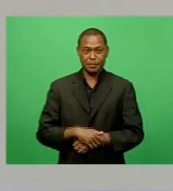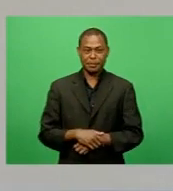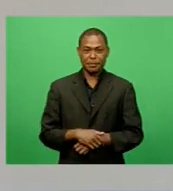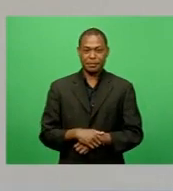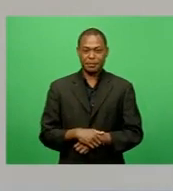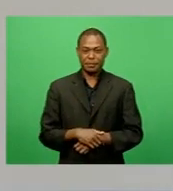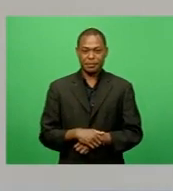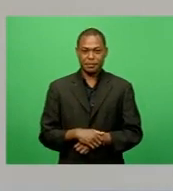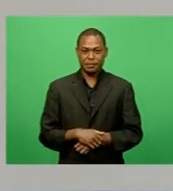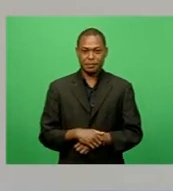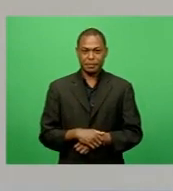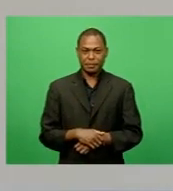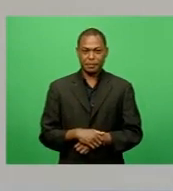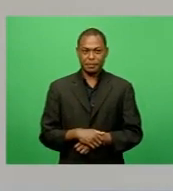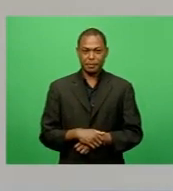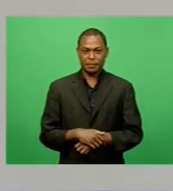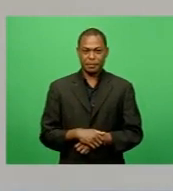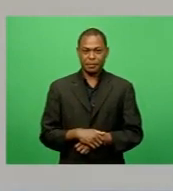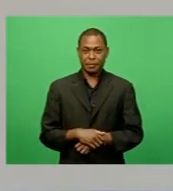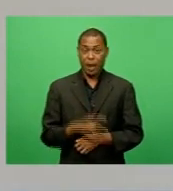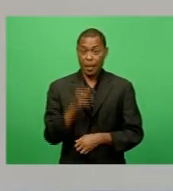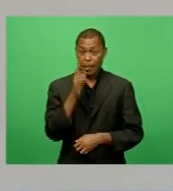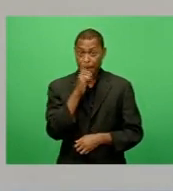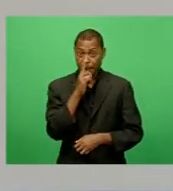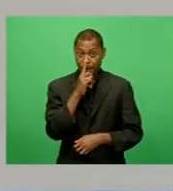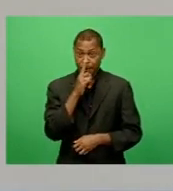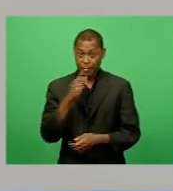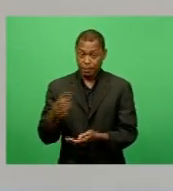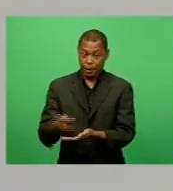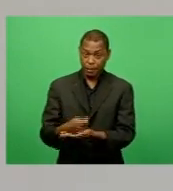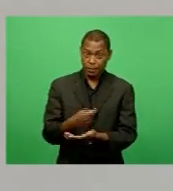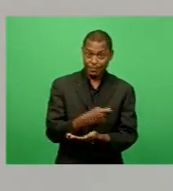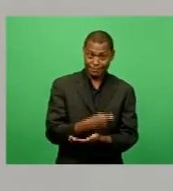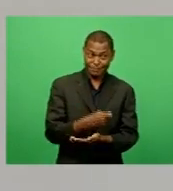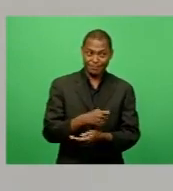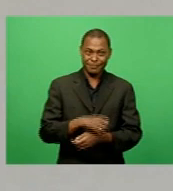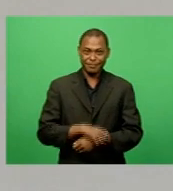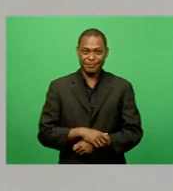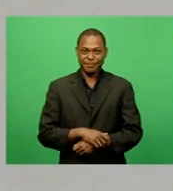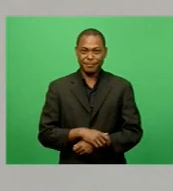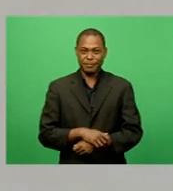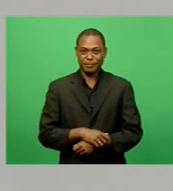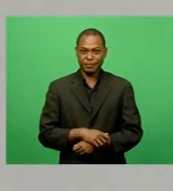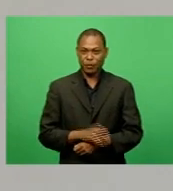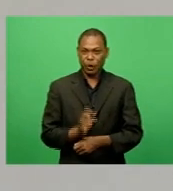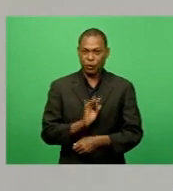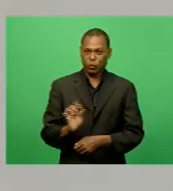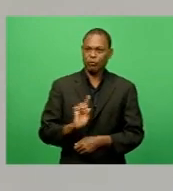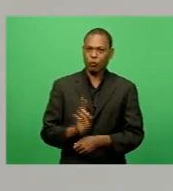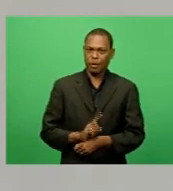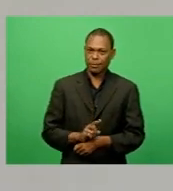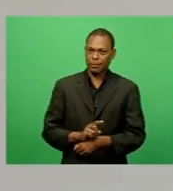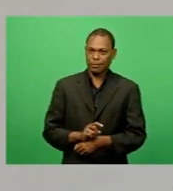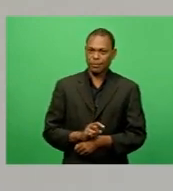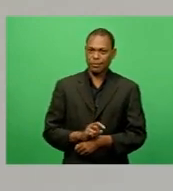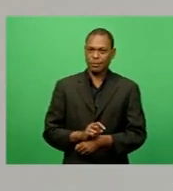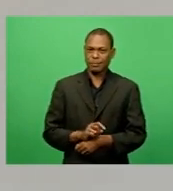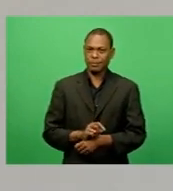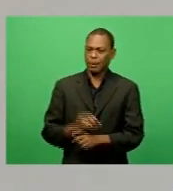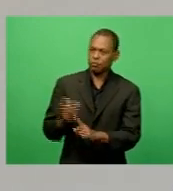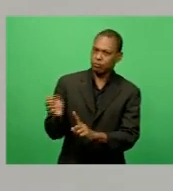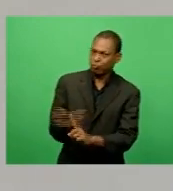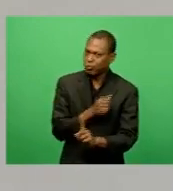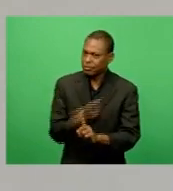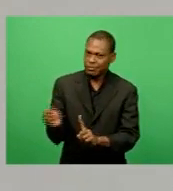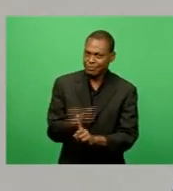are actually the clients of FRCS, not somebody they should talk down to or bully, but actually see them